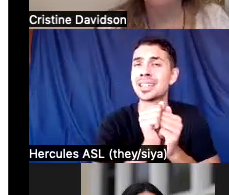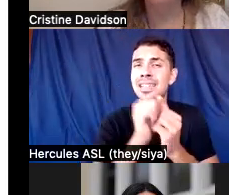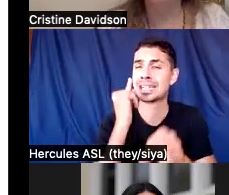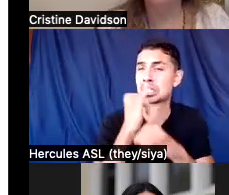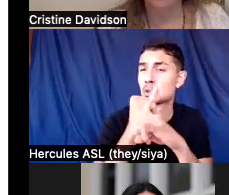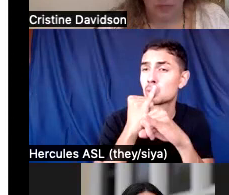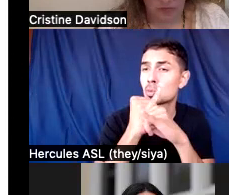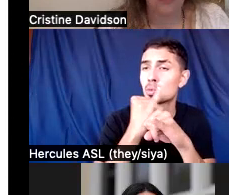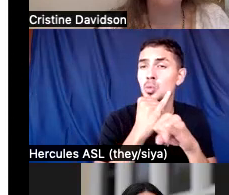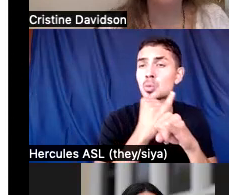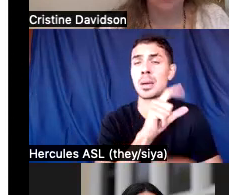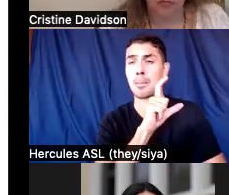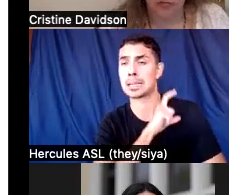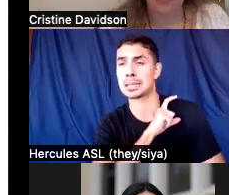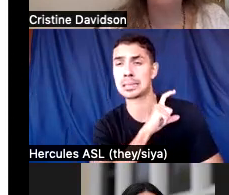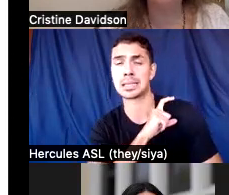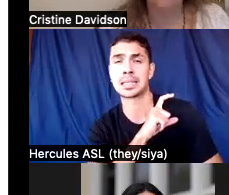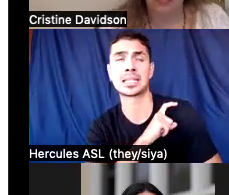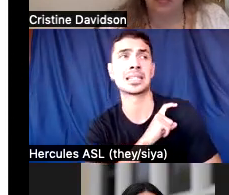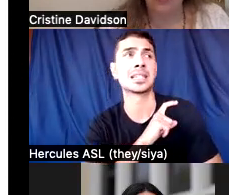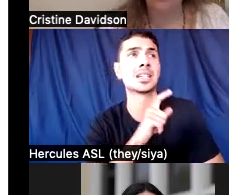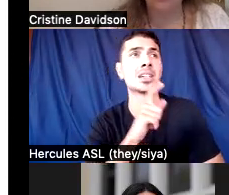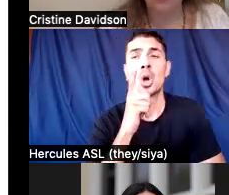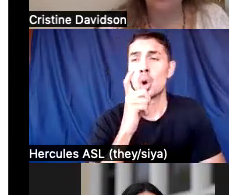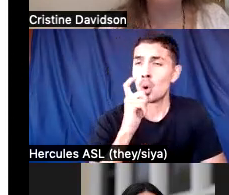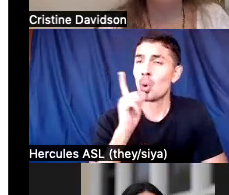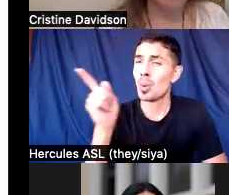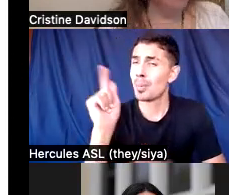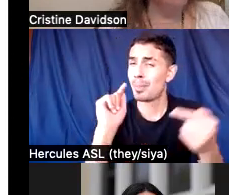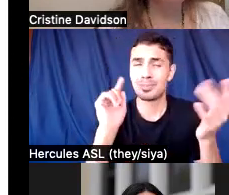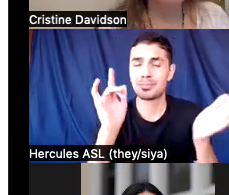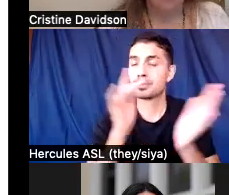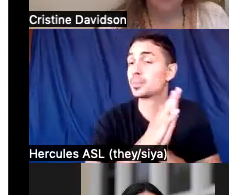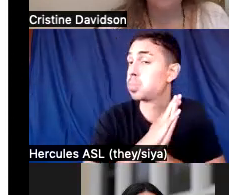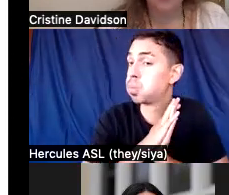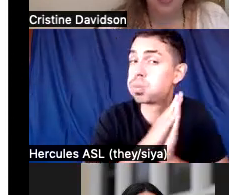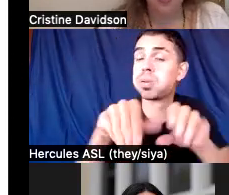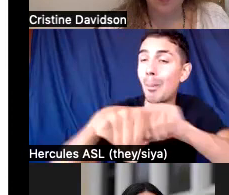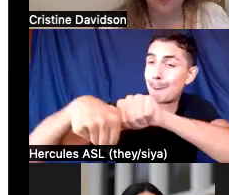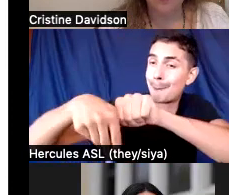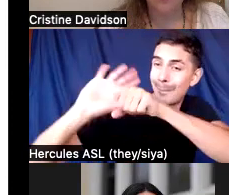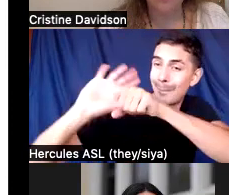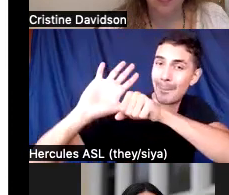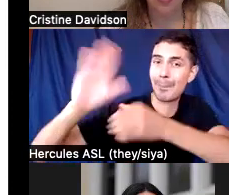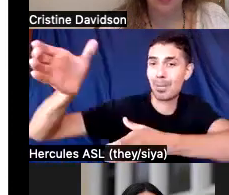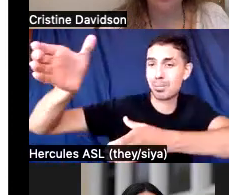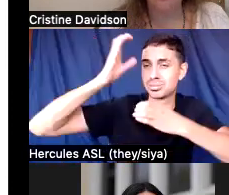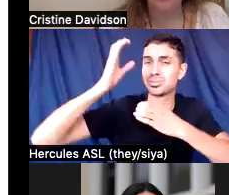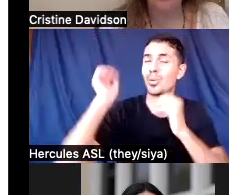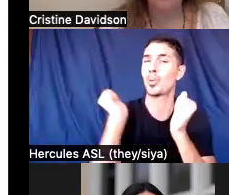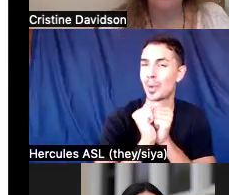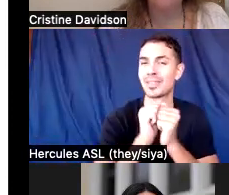as law enforcement that are like painfully unequipped to deal with victims.